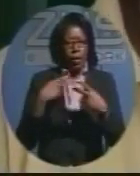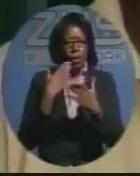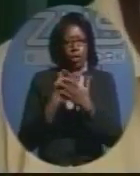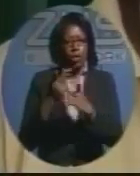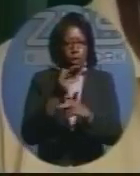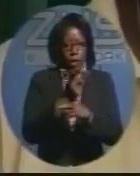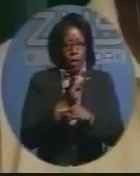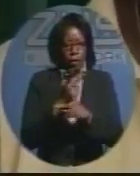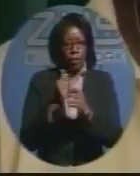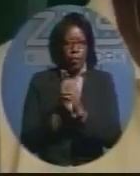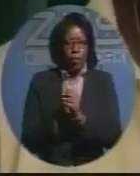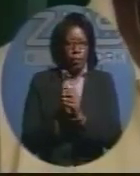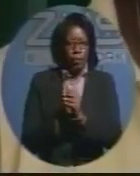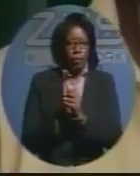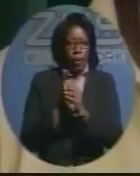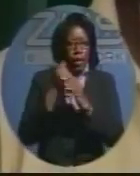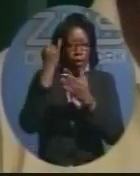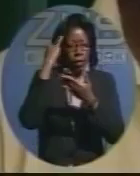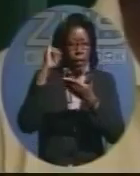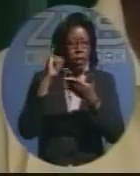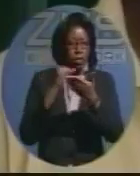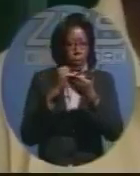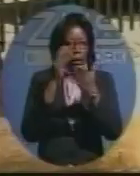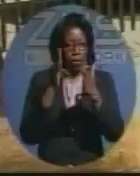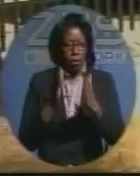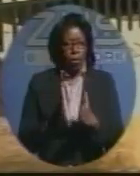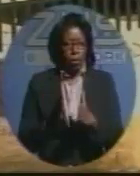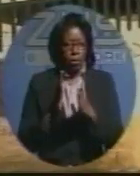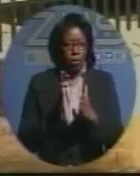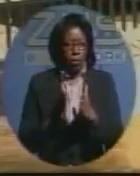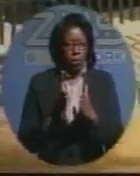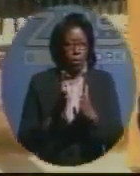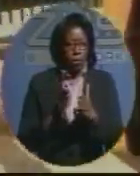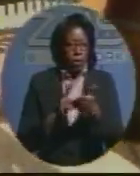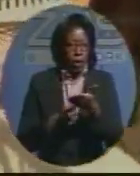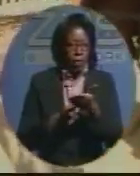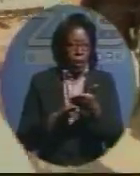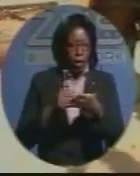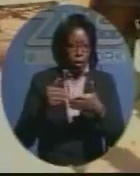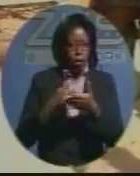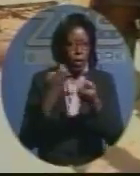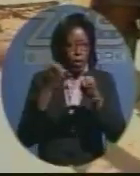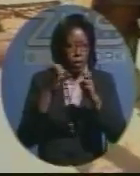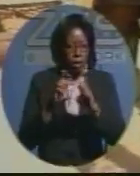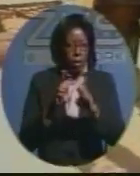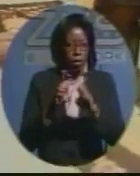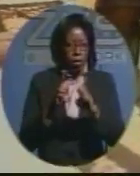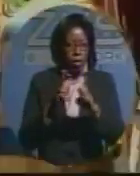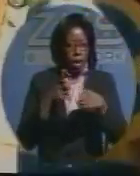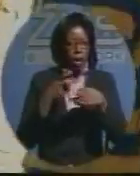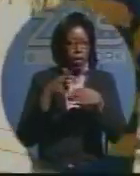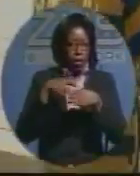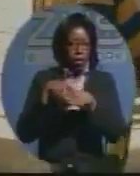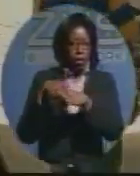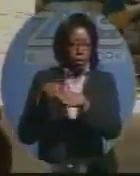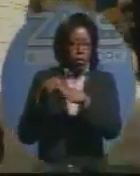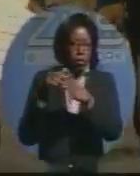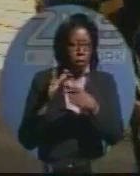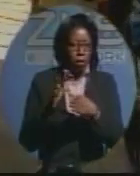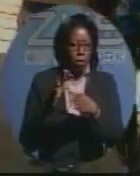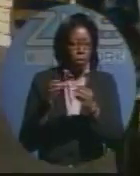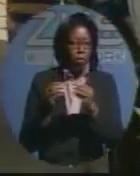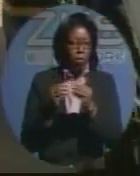standing. Inspector Perry Grant is saddened by the recent incident and believes surrey operations need to be revamped to ensure